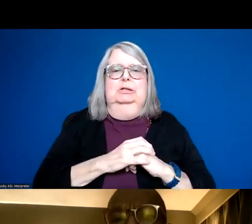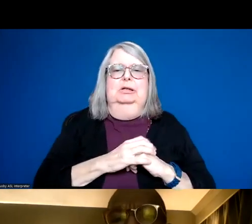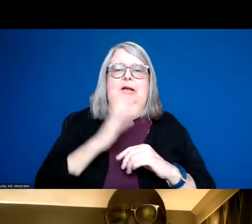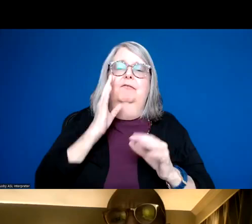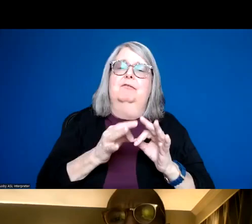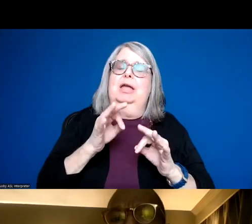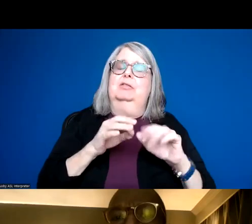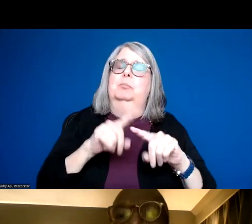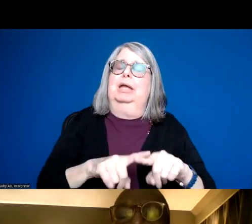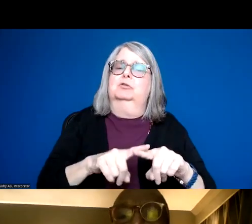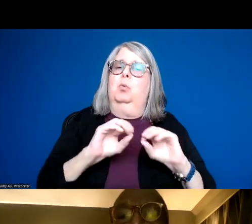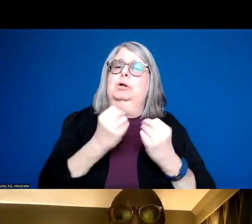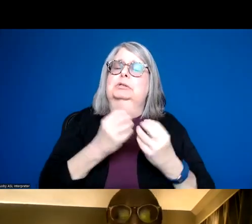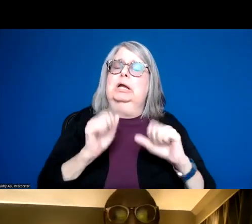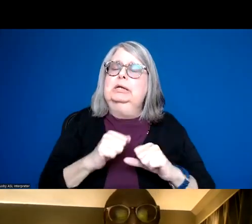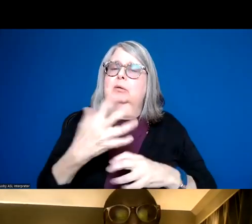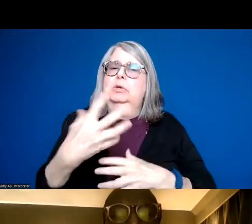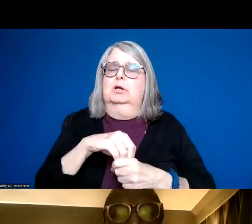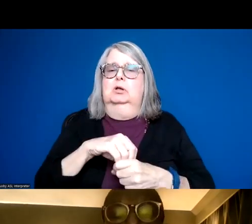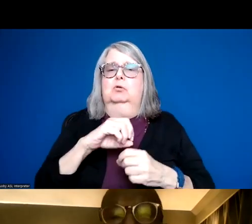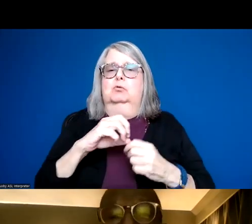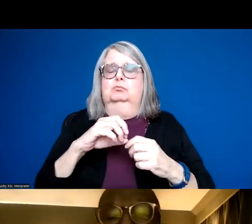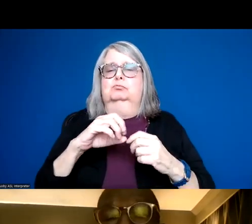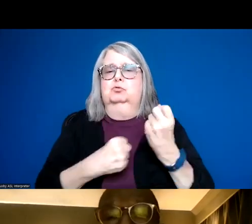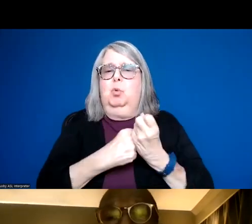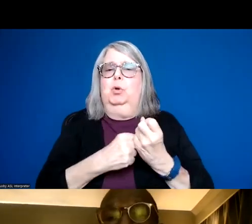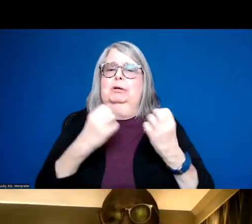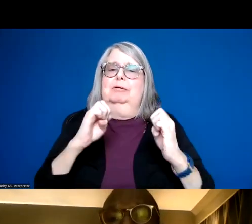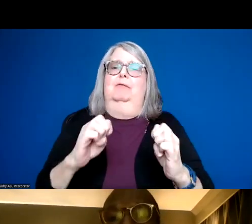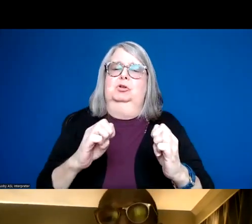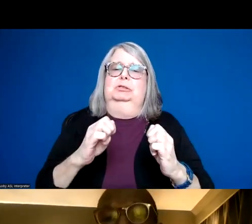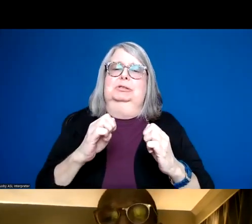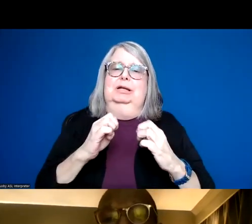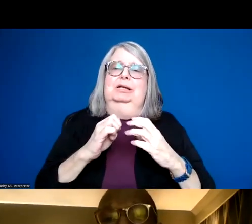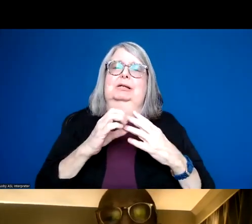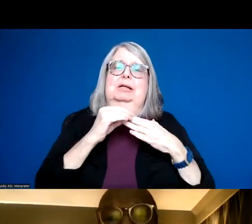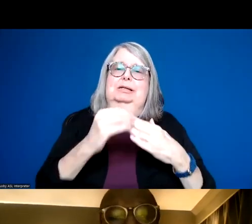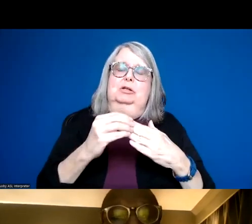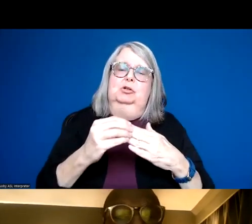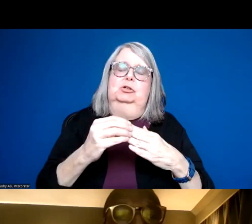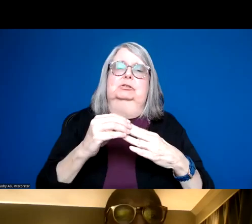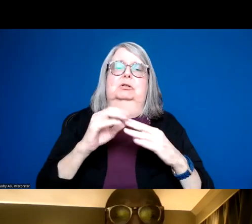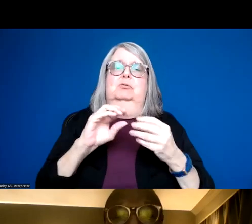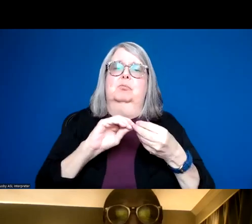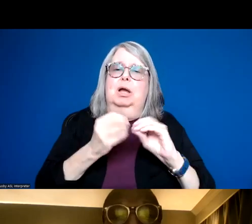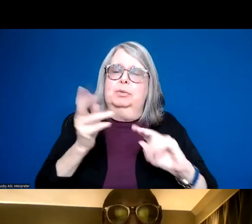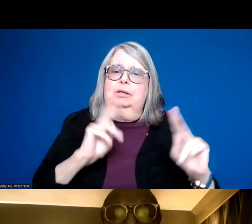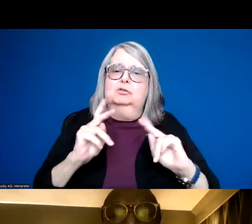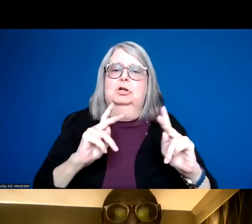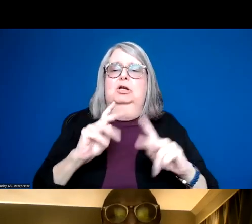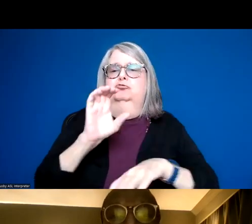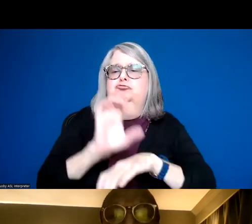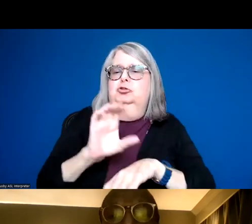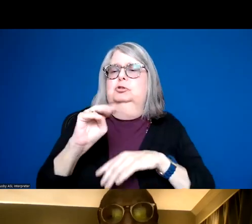organizations can also play a role in supporting efforts to build a workforce that mirrors the population served. We have churches, mosques, and synagogues